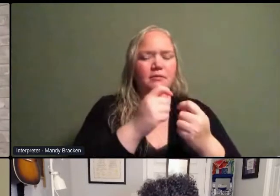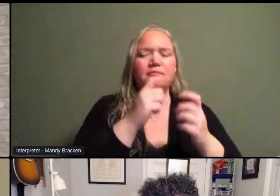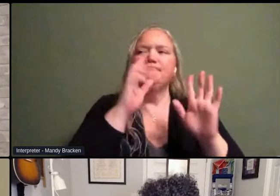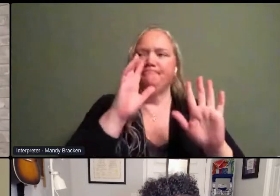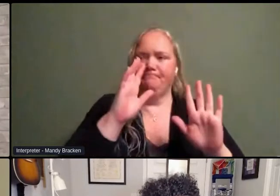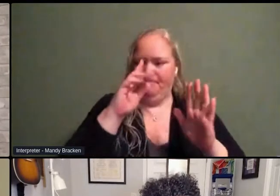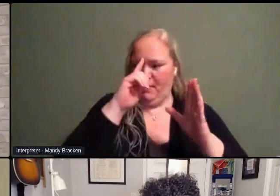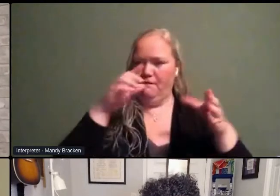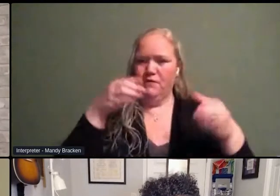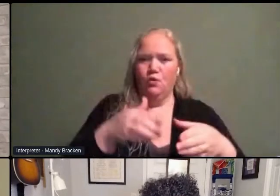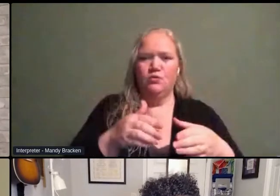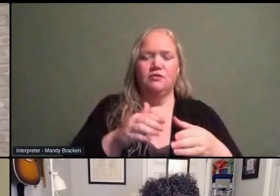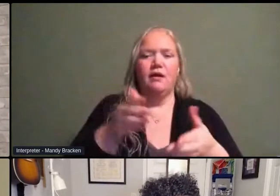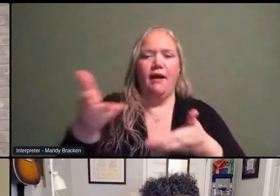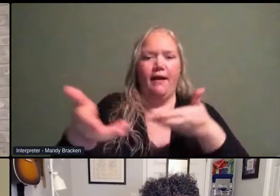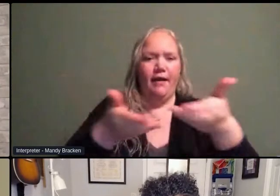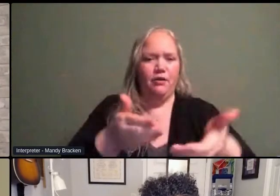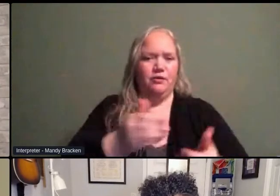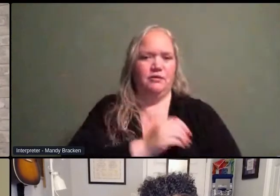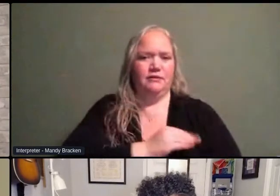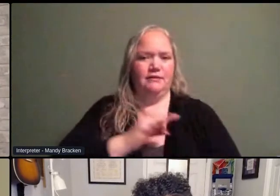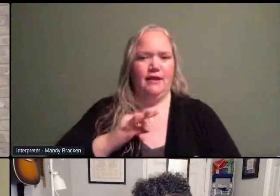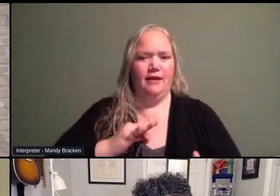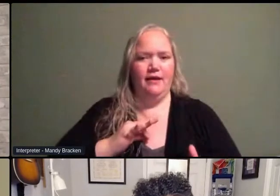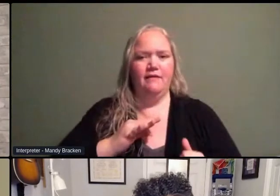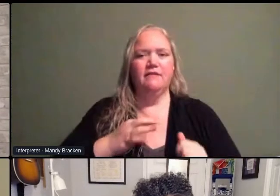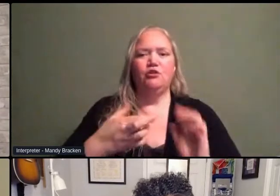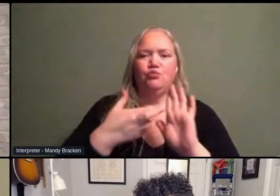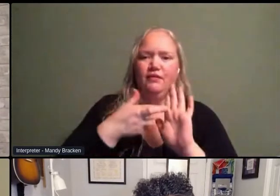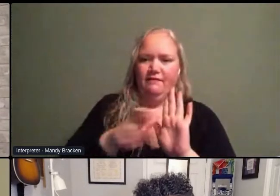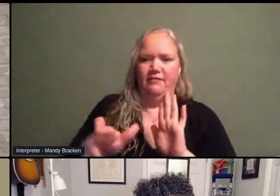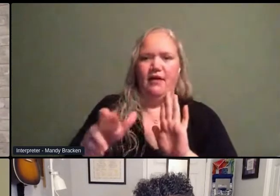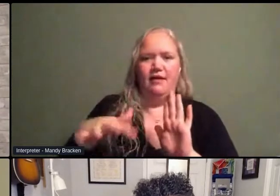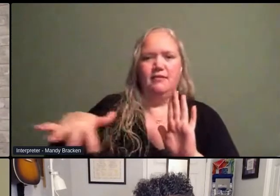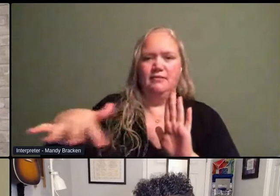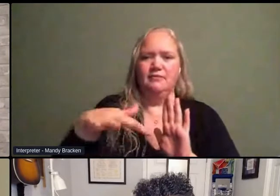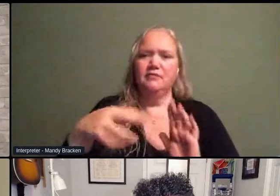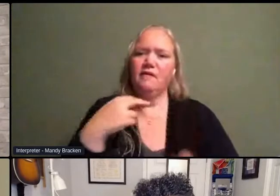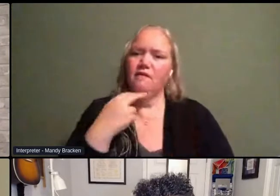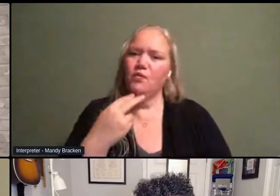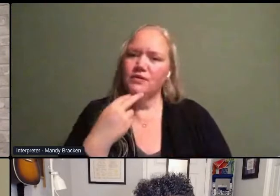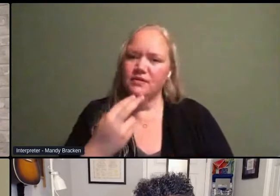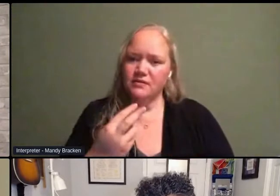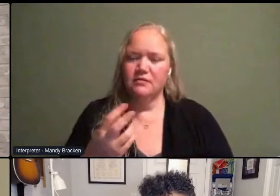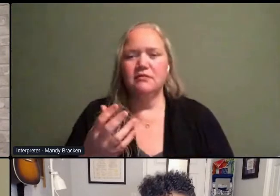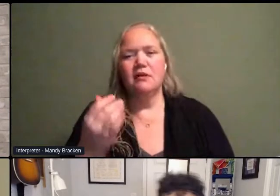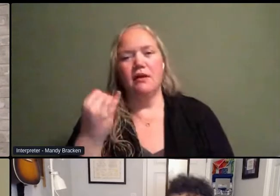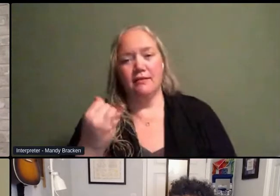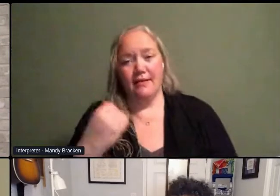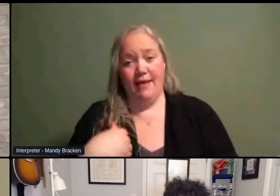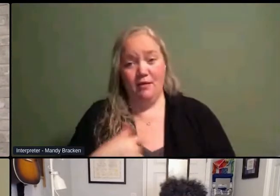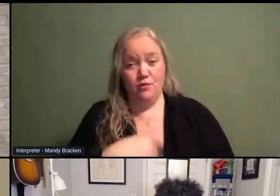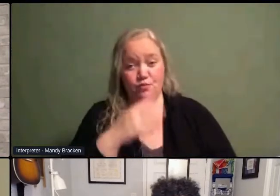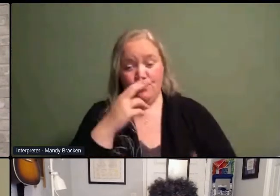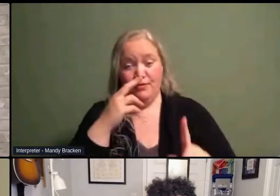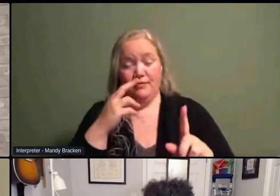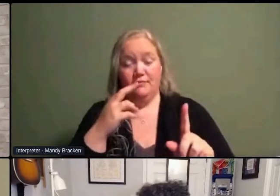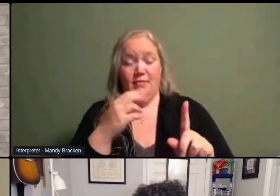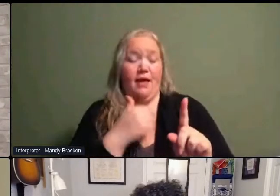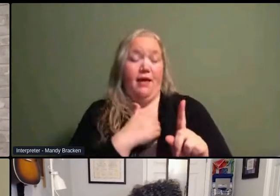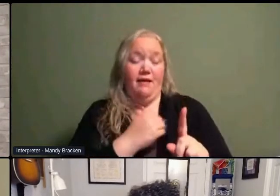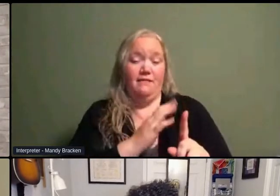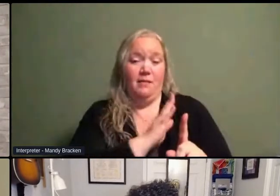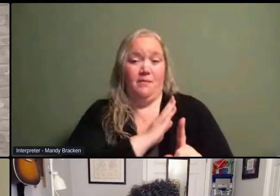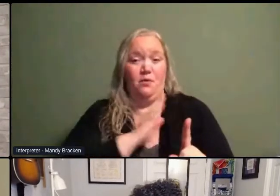the voices. And now we're really looking at our leadership. We have a board of amazing community leaders. And, like a lot